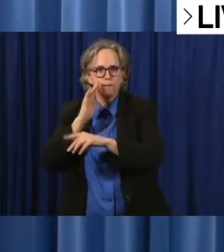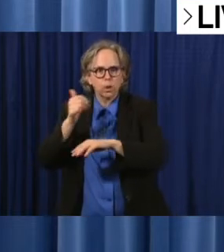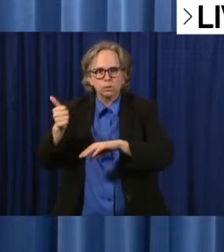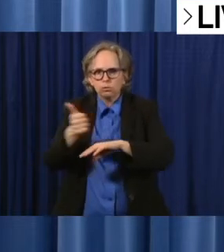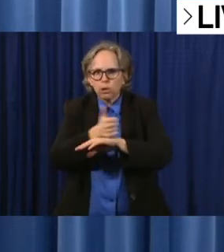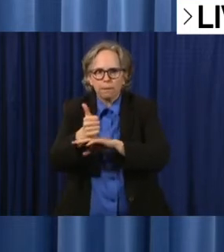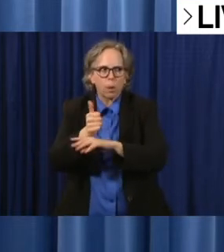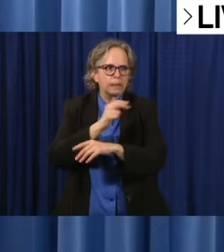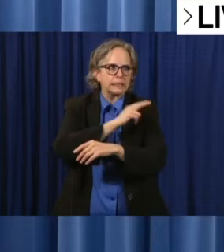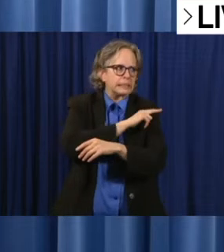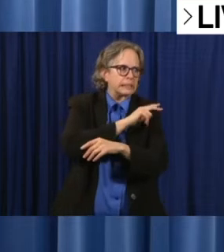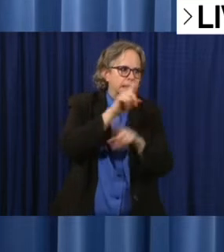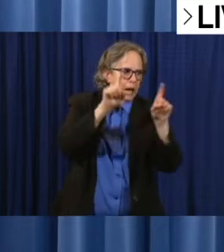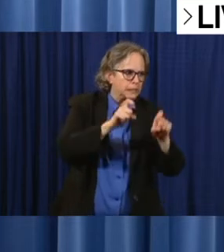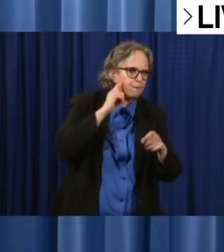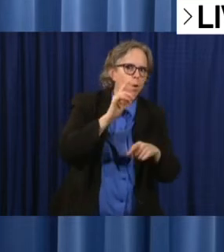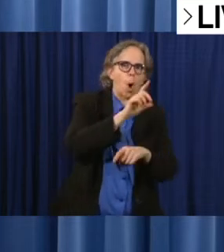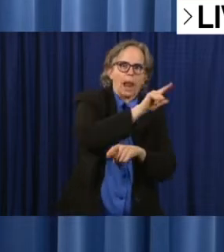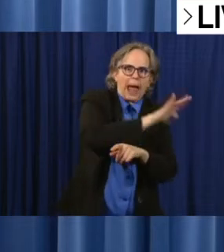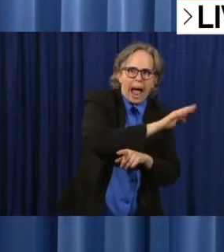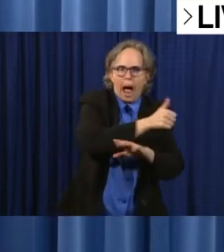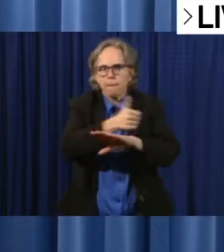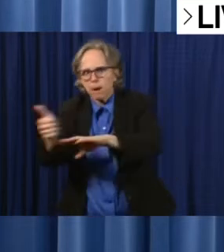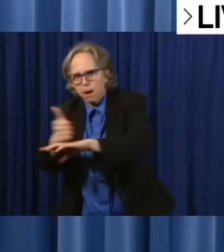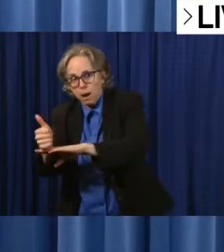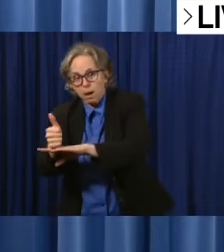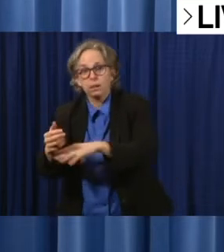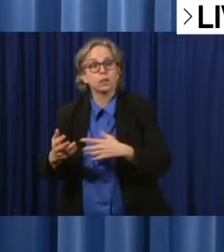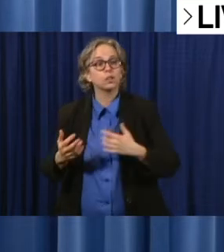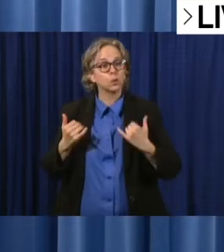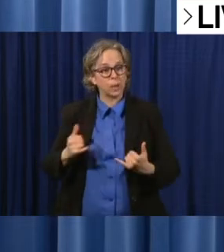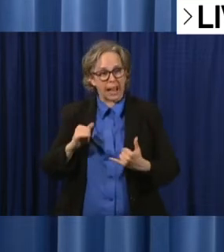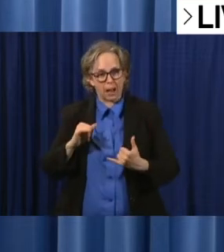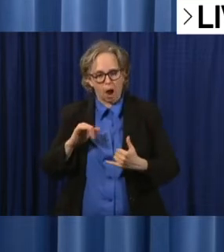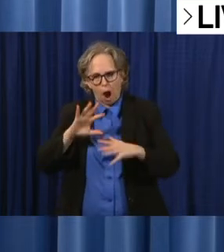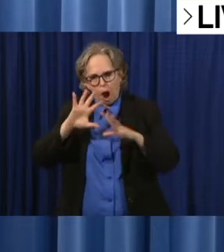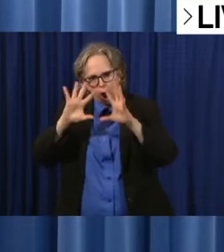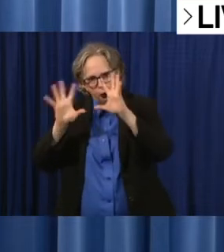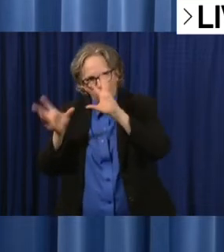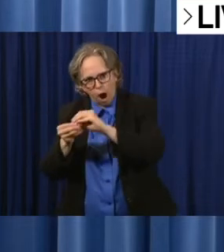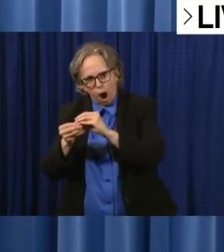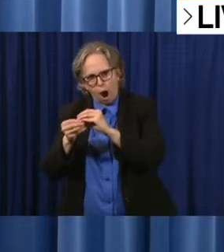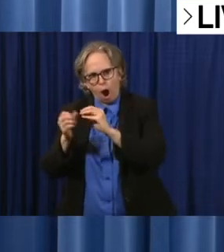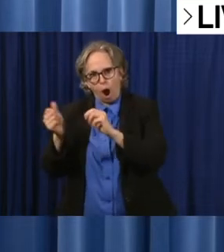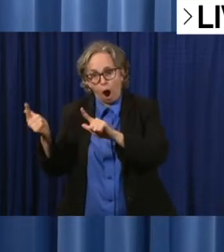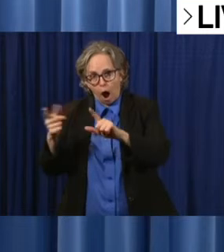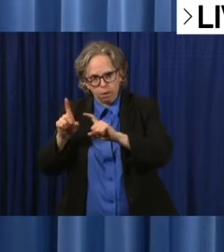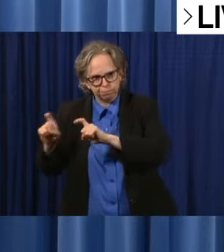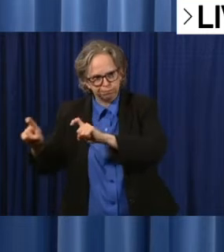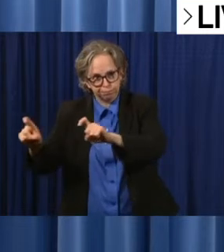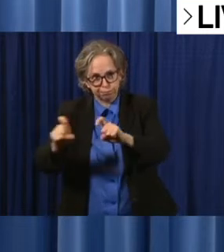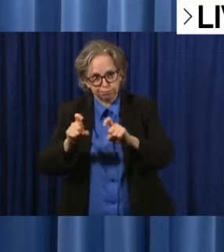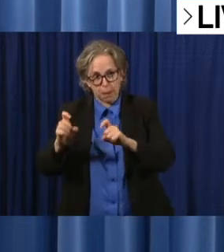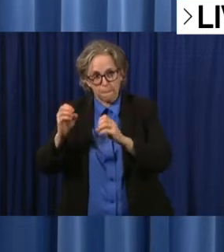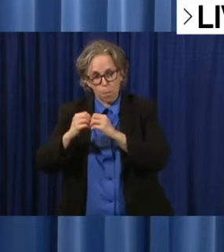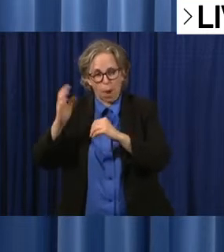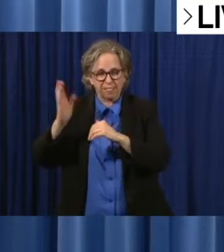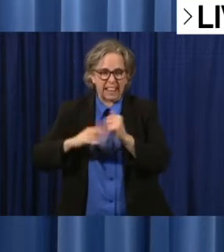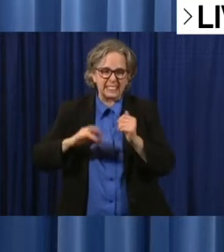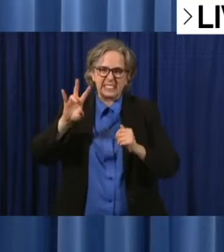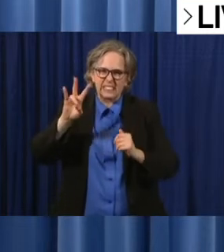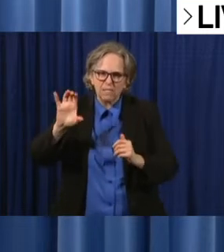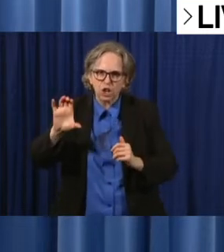of today, nearly everyone in both nursing homes have been tested. That's more than 700 staff members and more than 500 nursing home